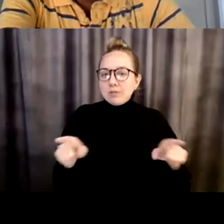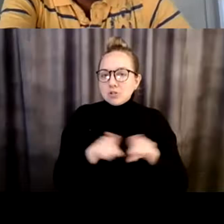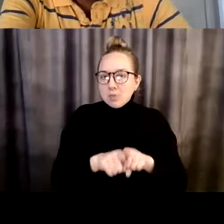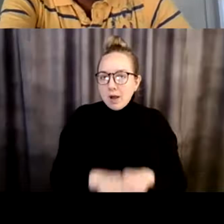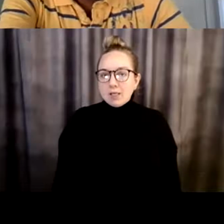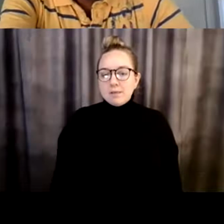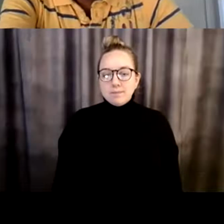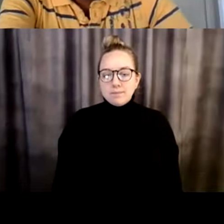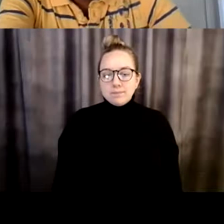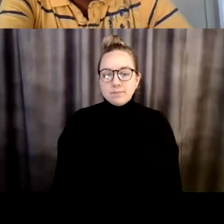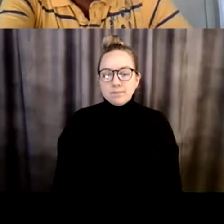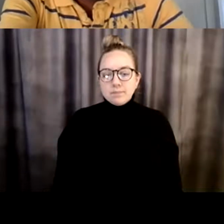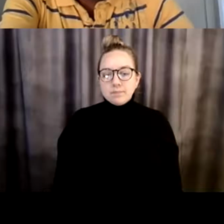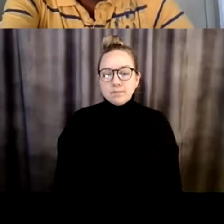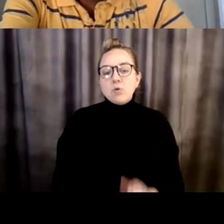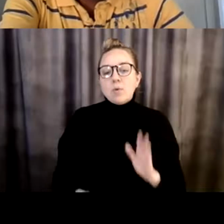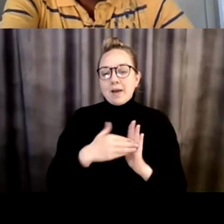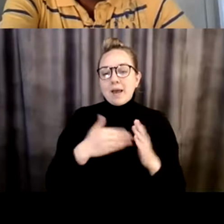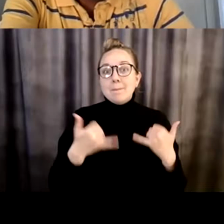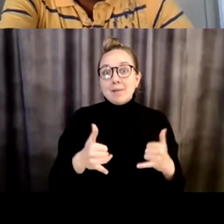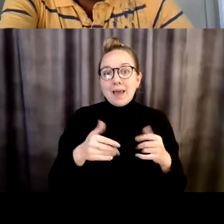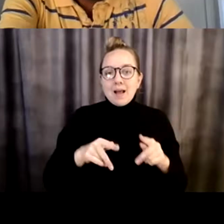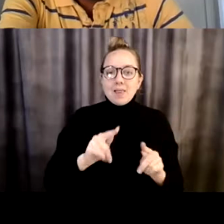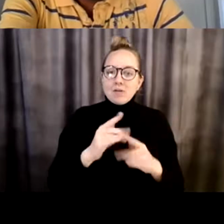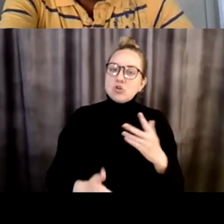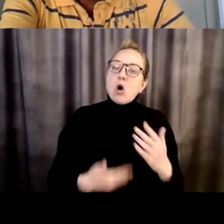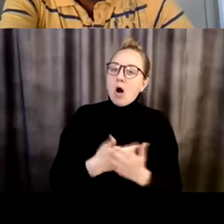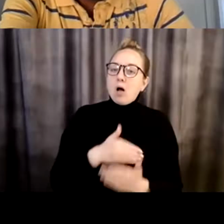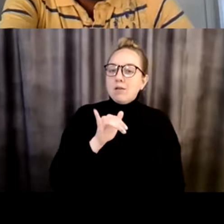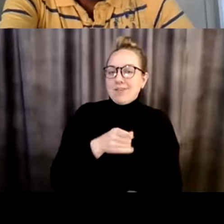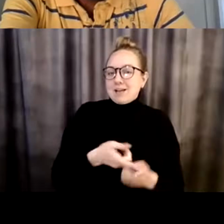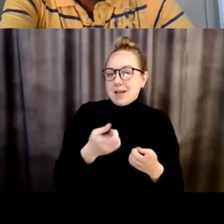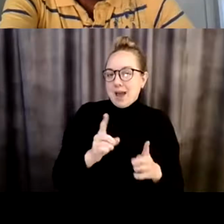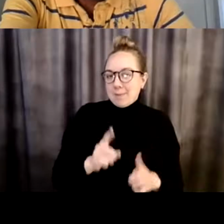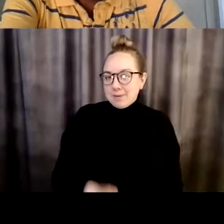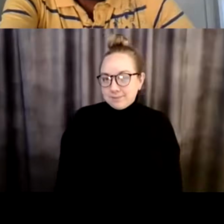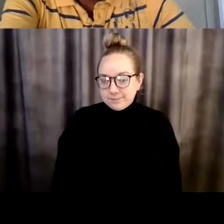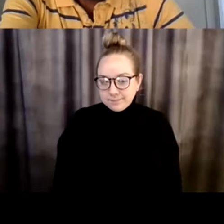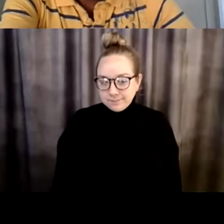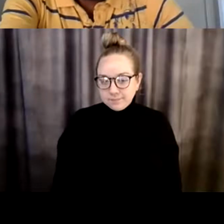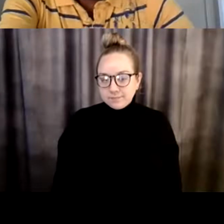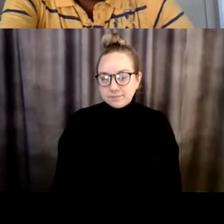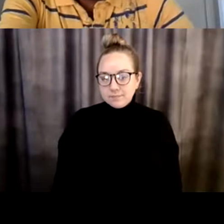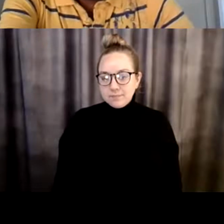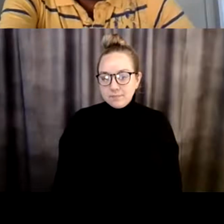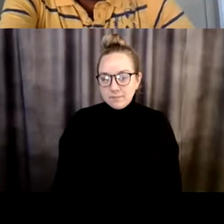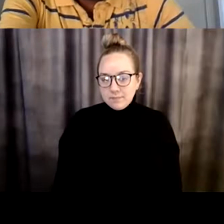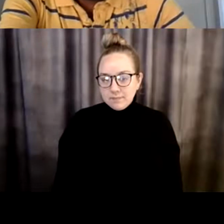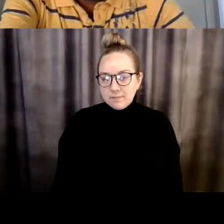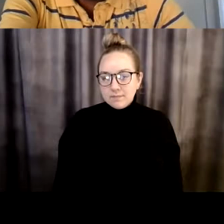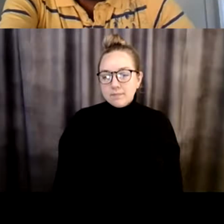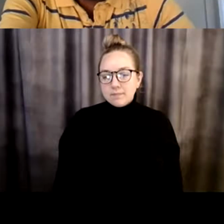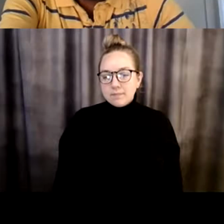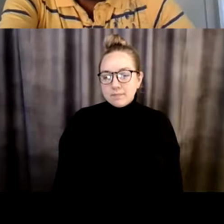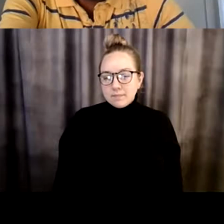again, allows all of that to be happening. And even during what we consider our small group time,